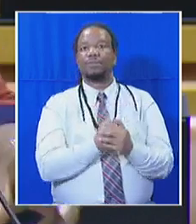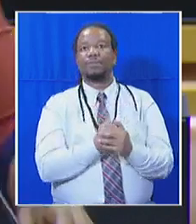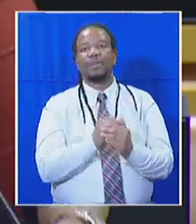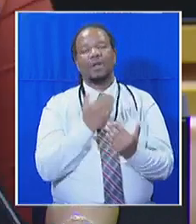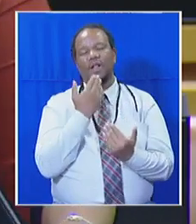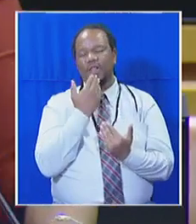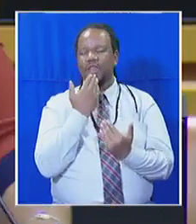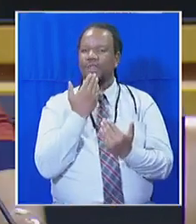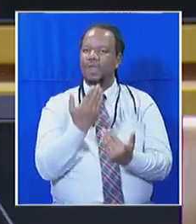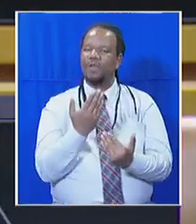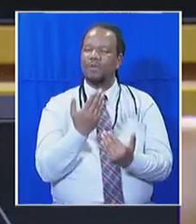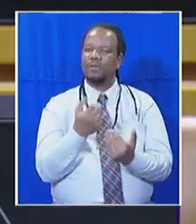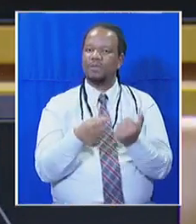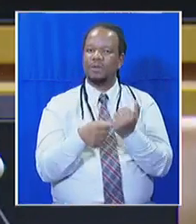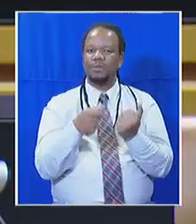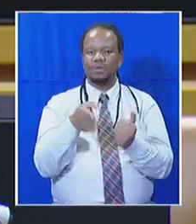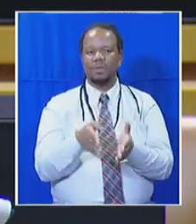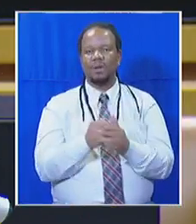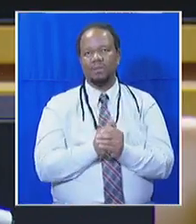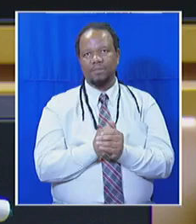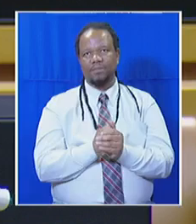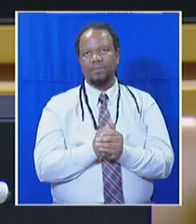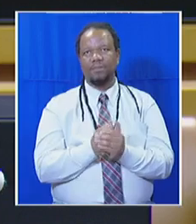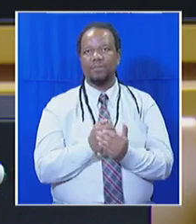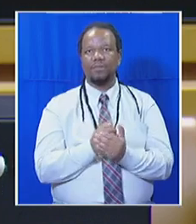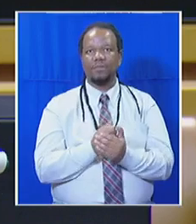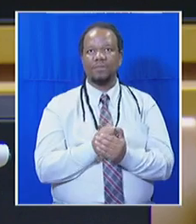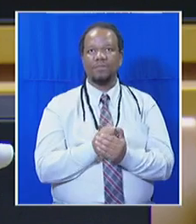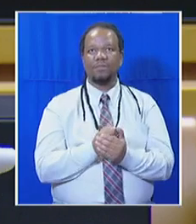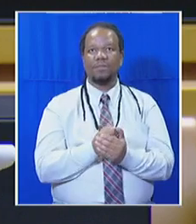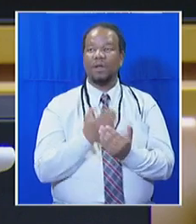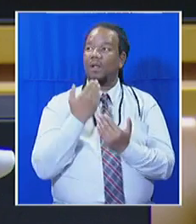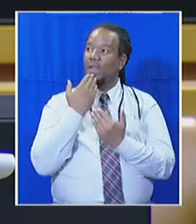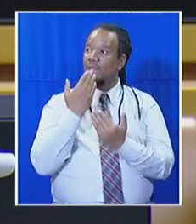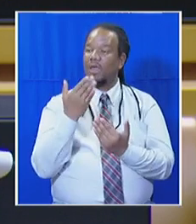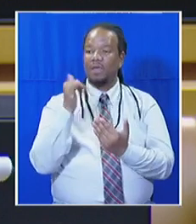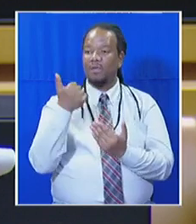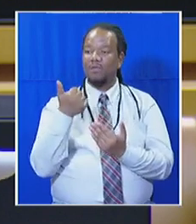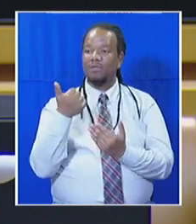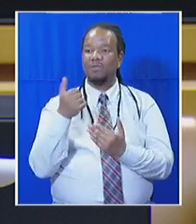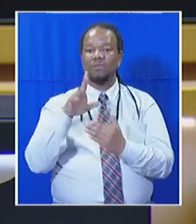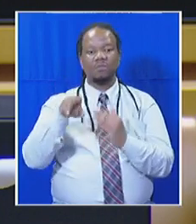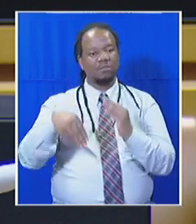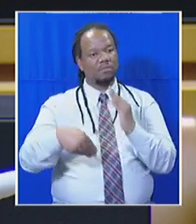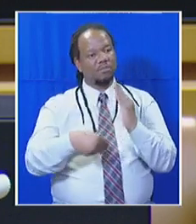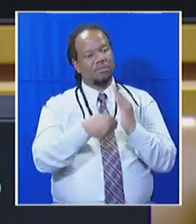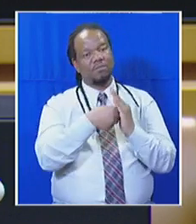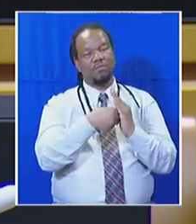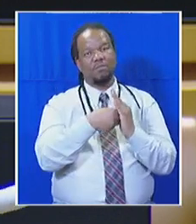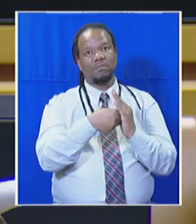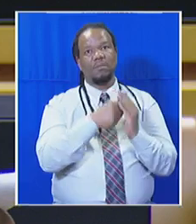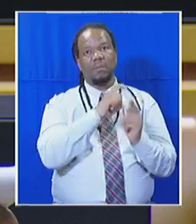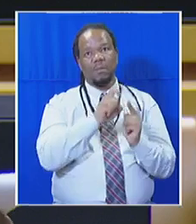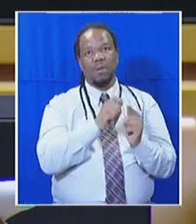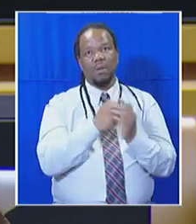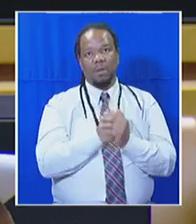Thank you very much, Deputy Speaker, and thanks for the follow-up question from the former Premier of the Eastern Cape.